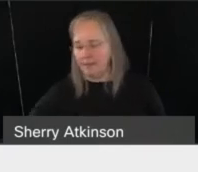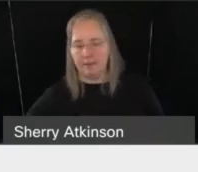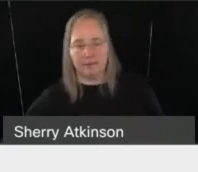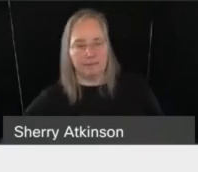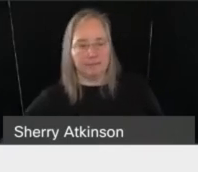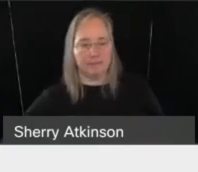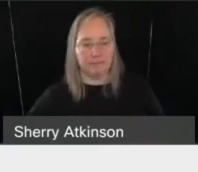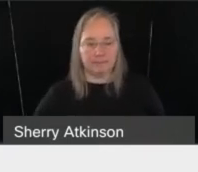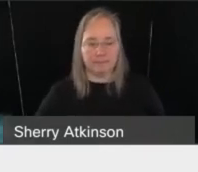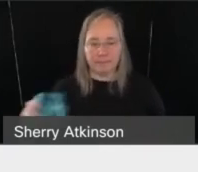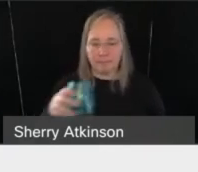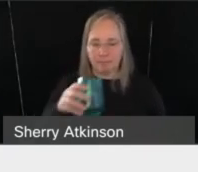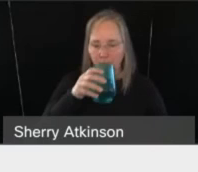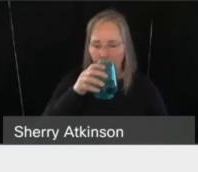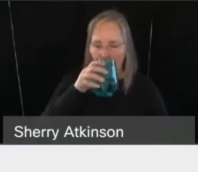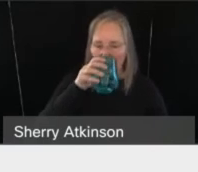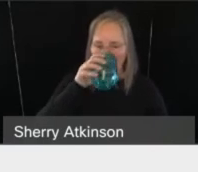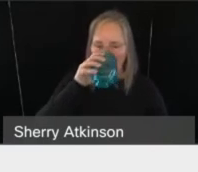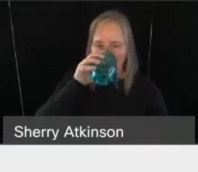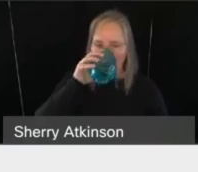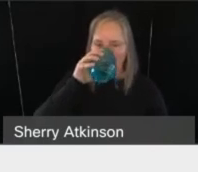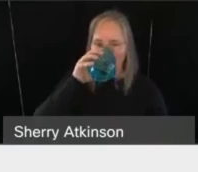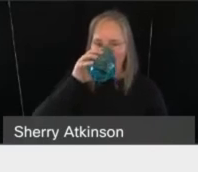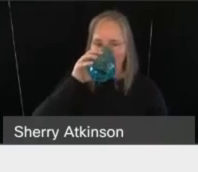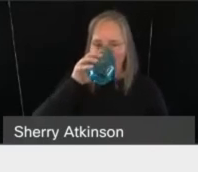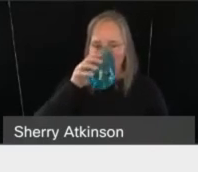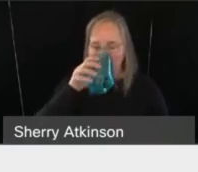Clicking the share button.